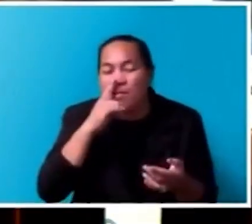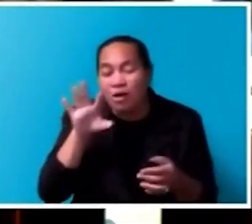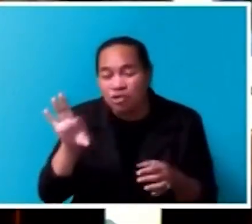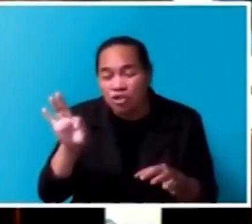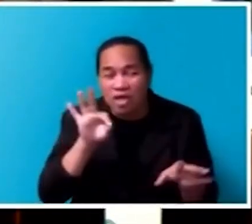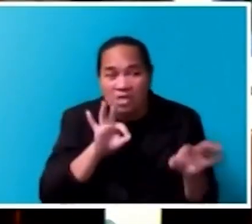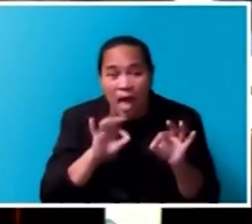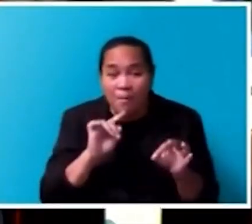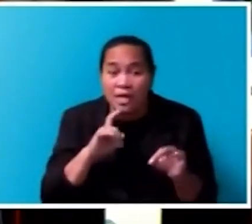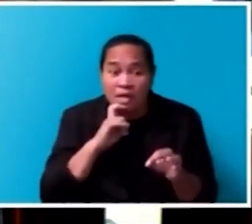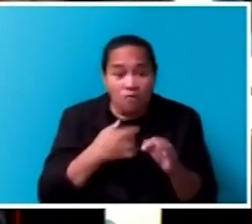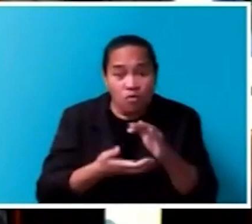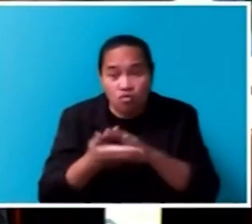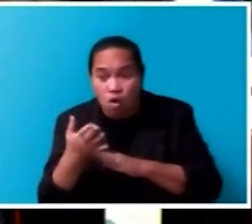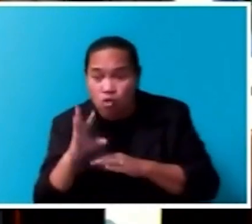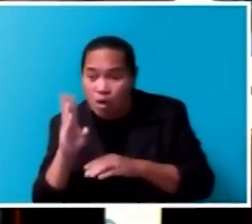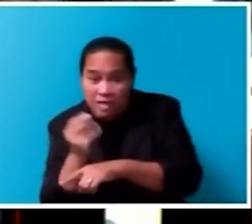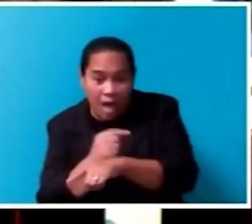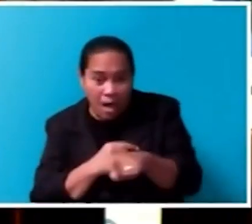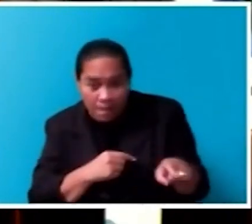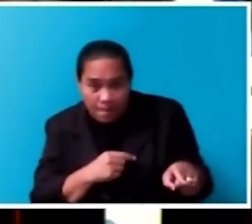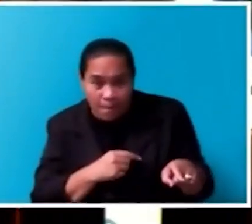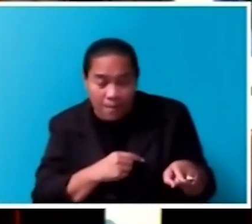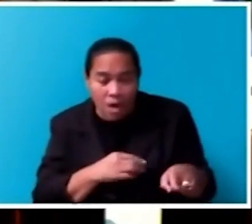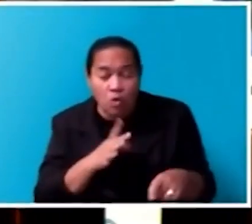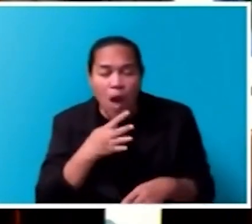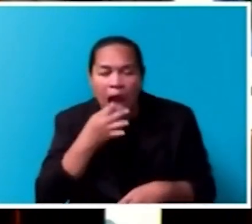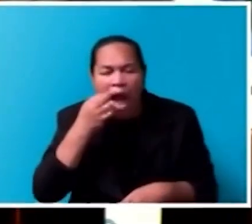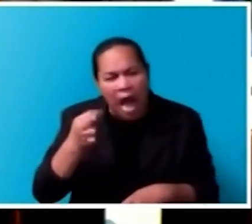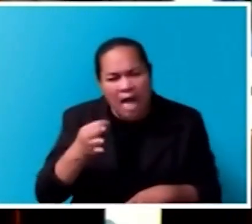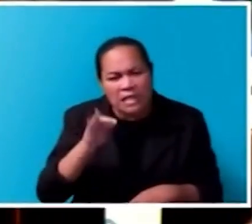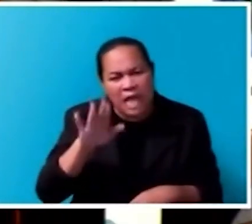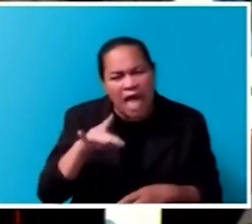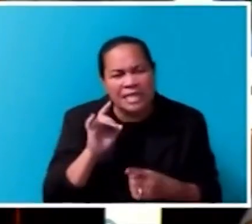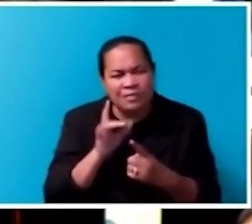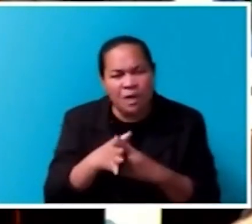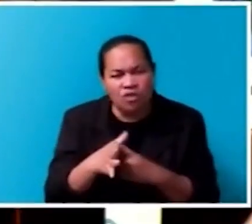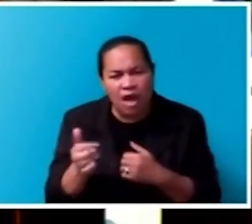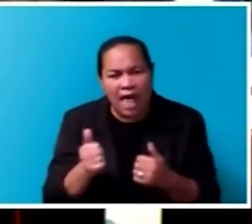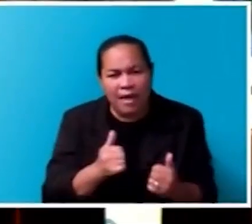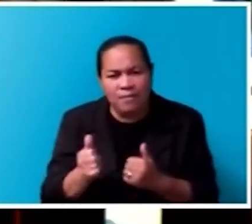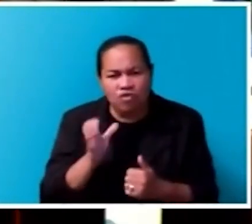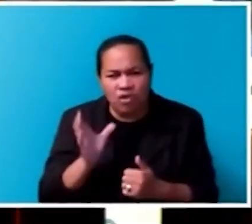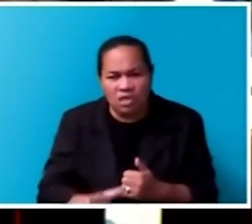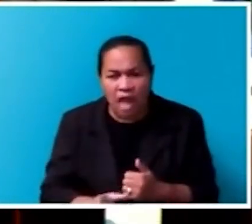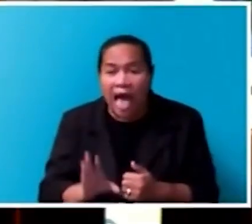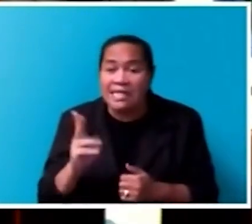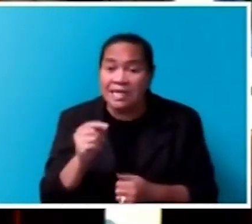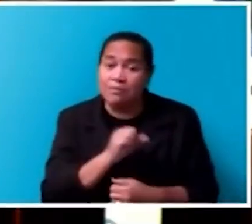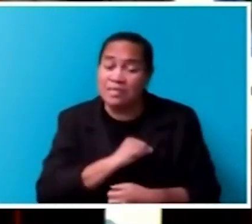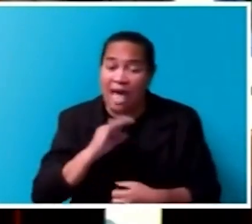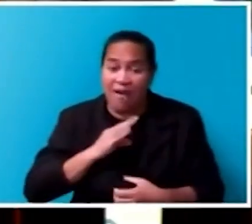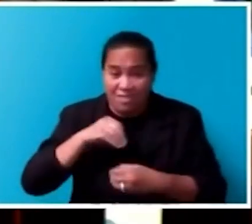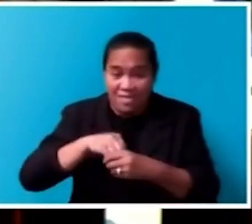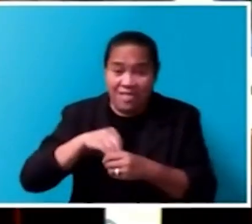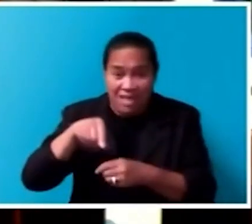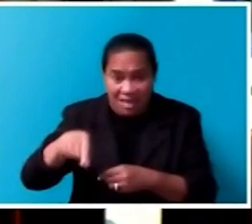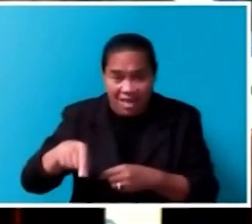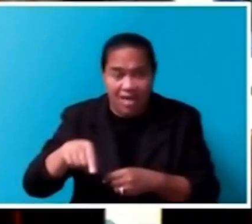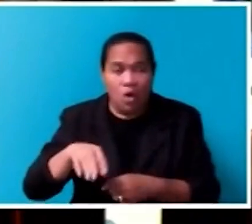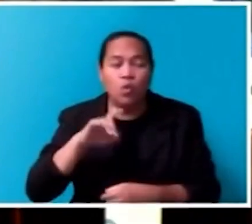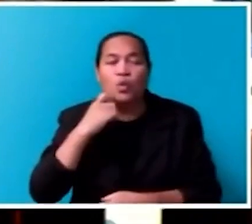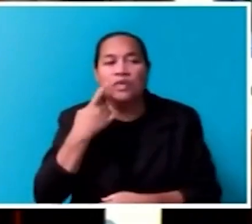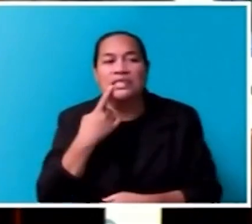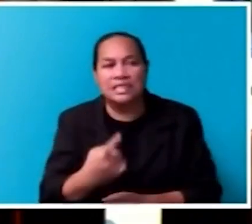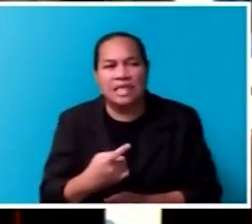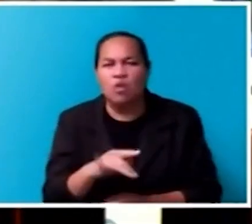go to some of these municipal council and if you actually ask for special administrators, some of the staff from the municipal council, they would say,